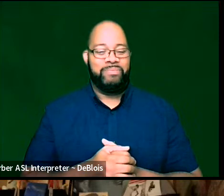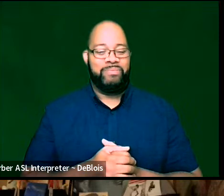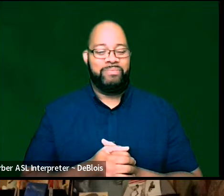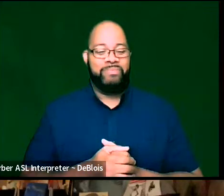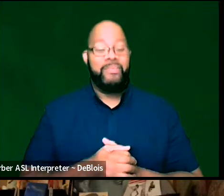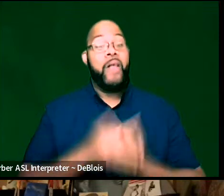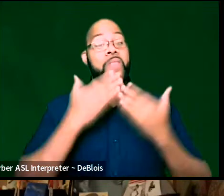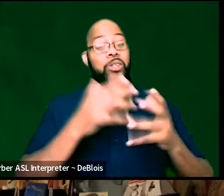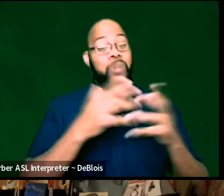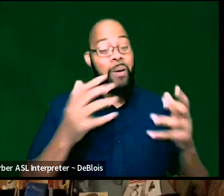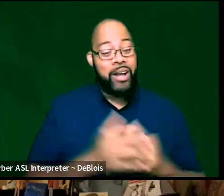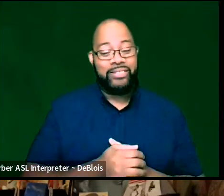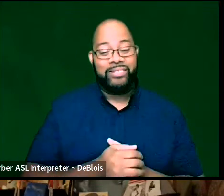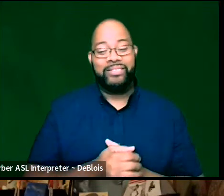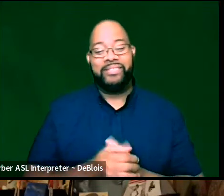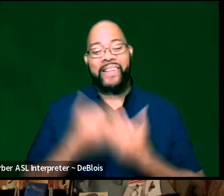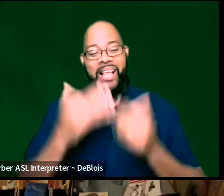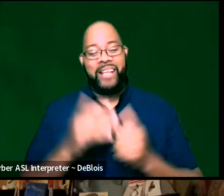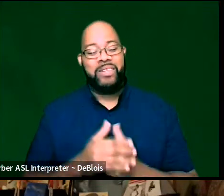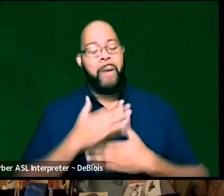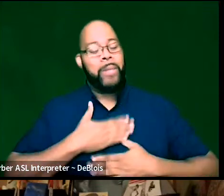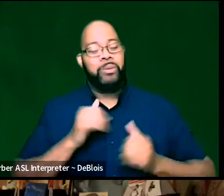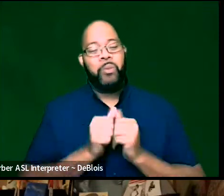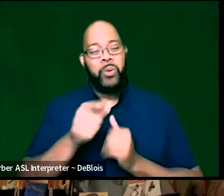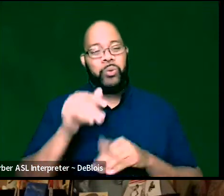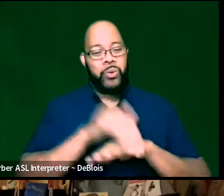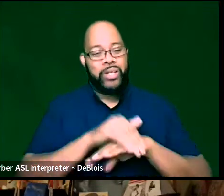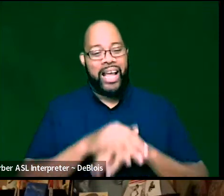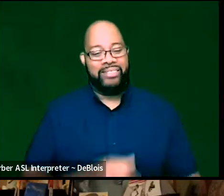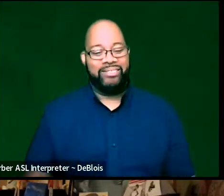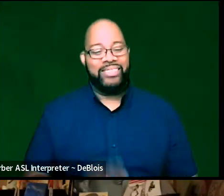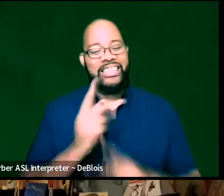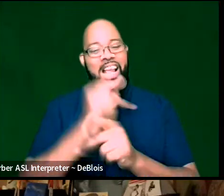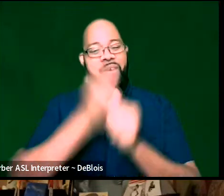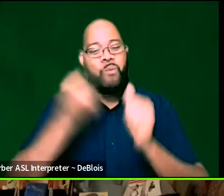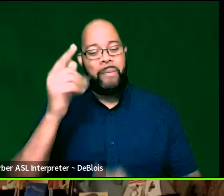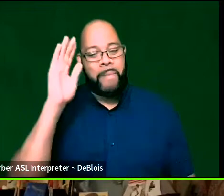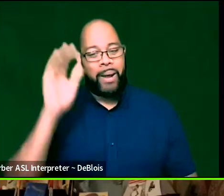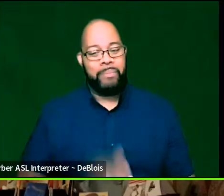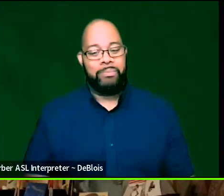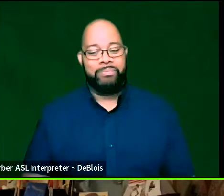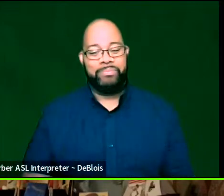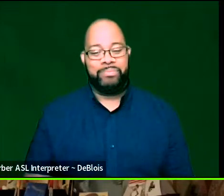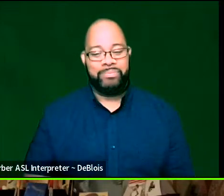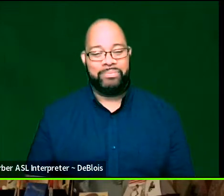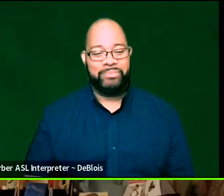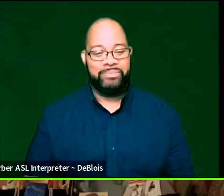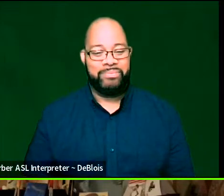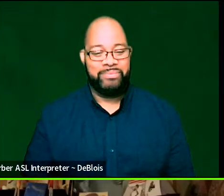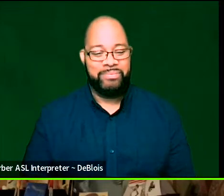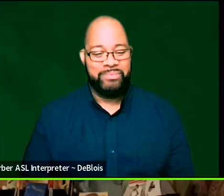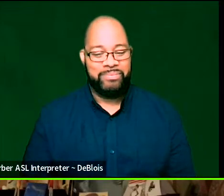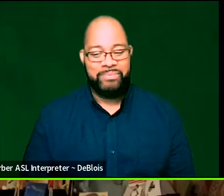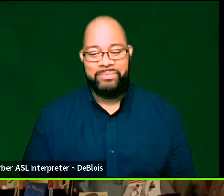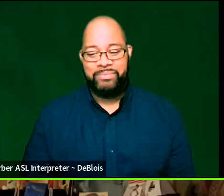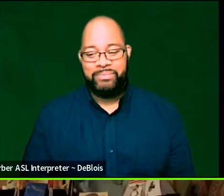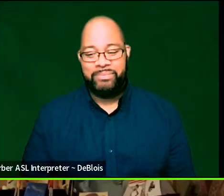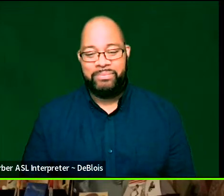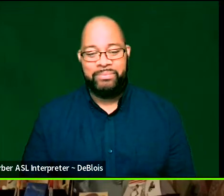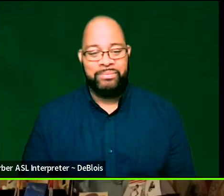right. Thank you so much. Thank you. Such a pleasure to be with you tonight. Take care, everybody. Thank you. Bye-bye. Bye-bye.